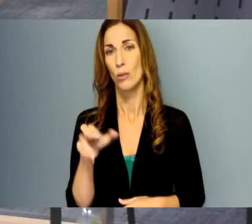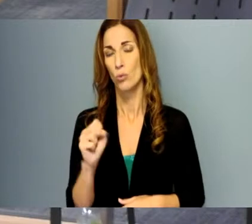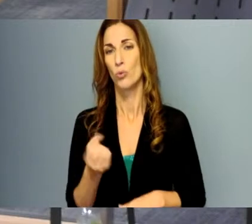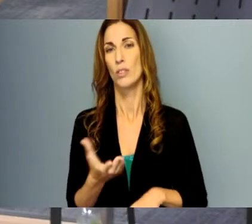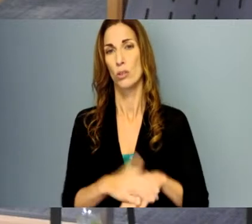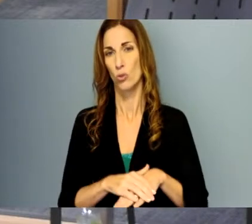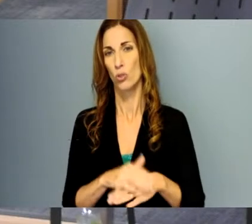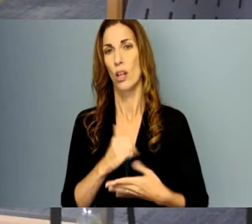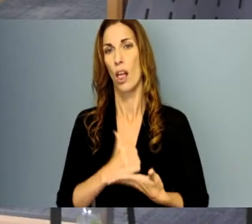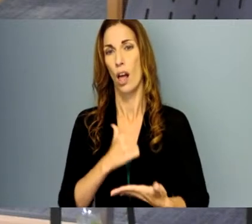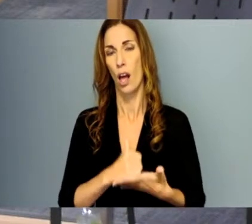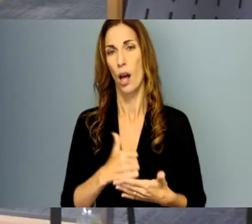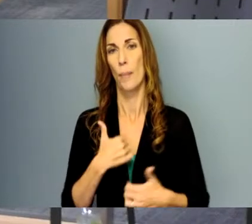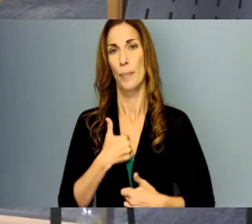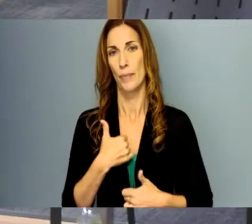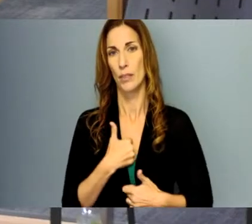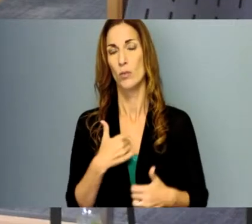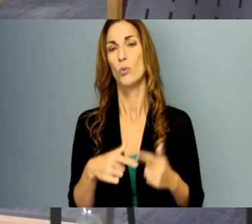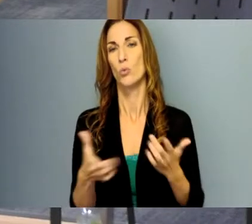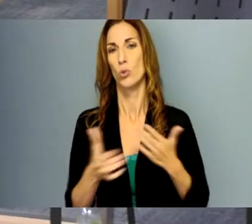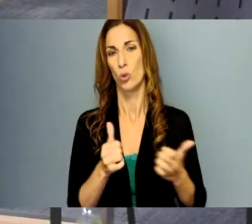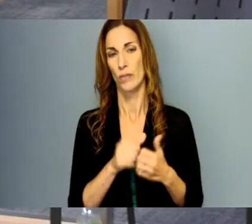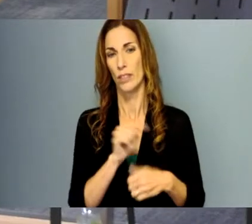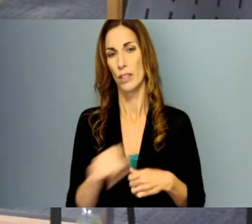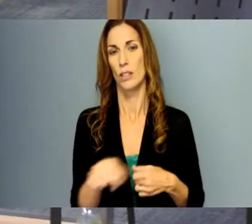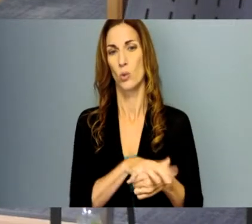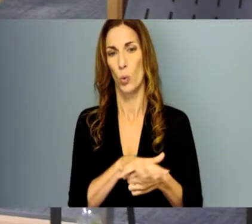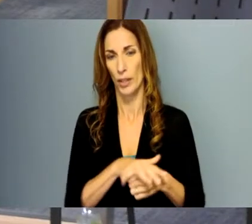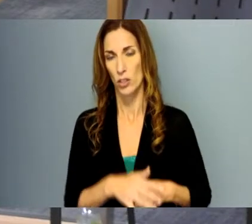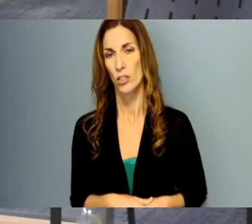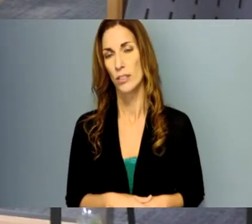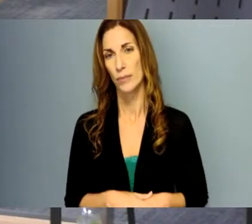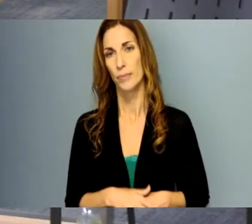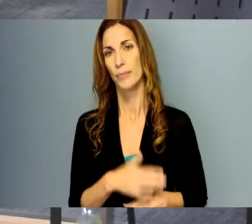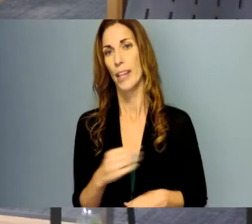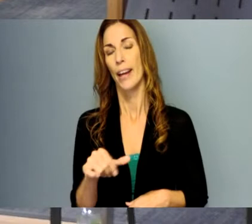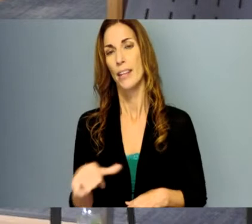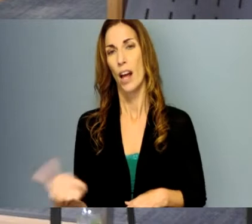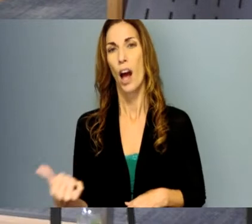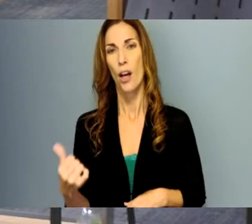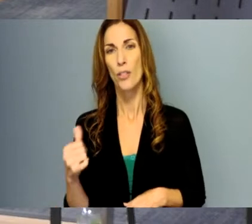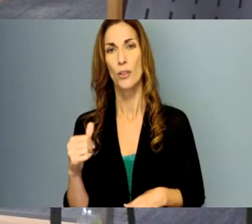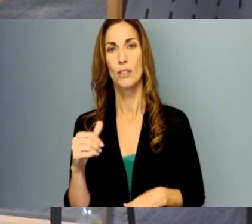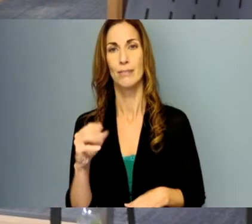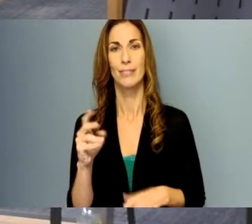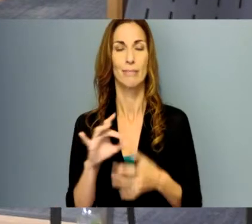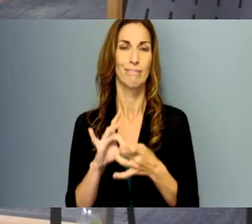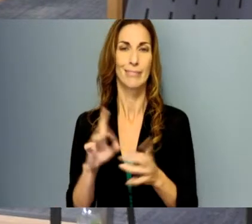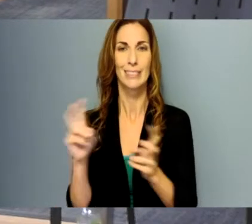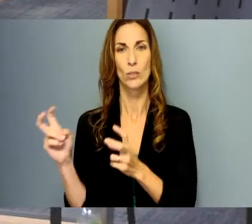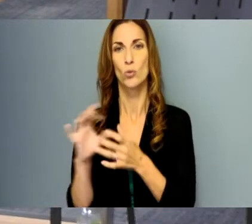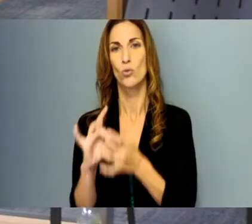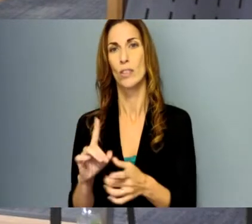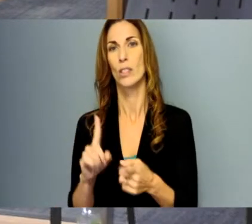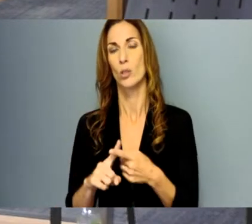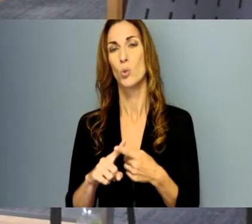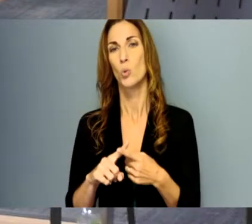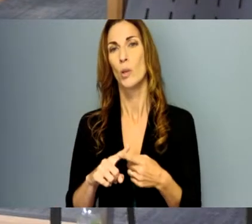help the veterans who served in these locations and other matters related to veterans who were exposed to the